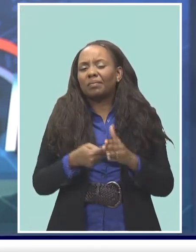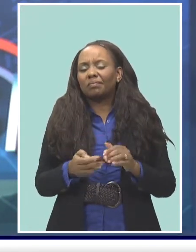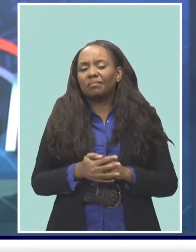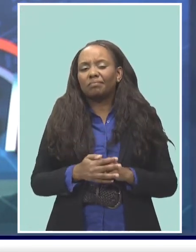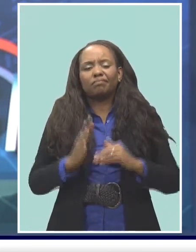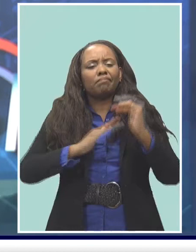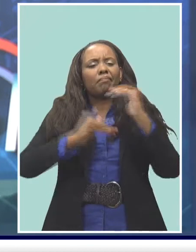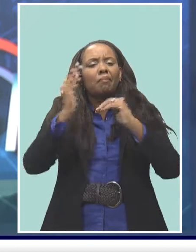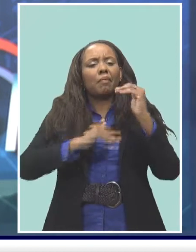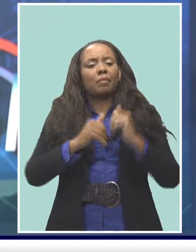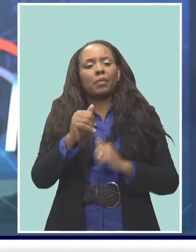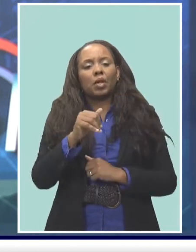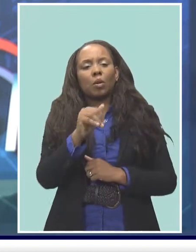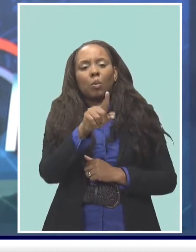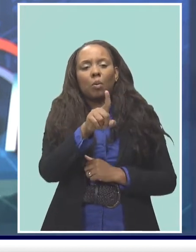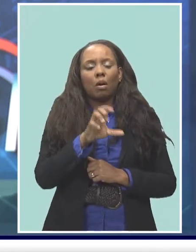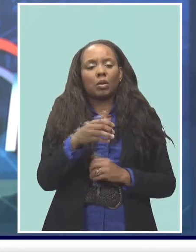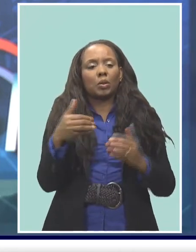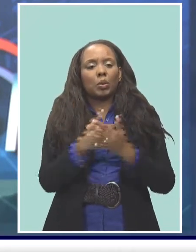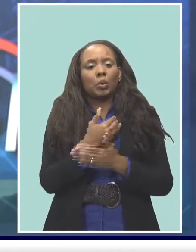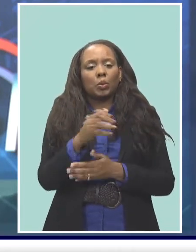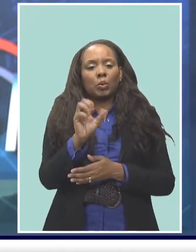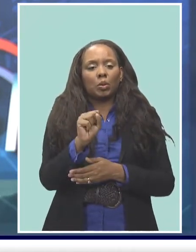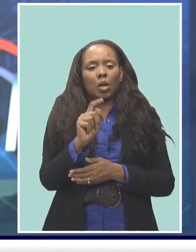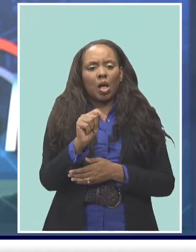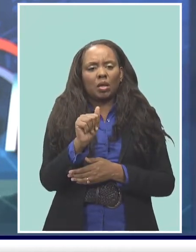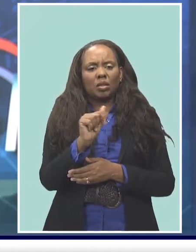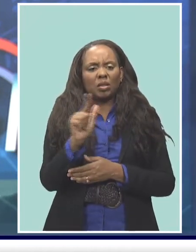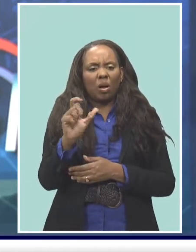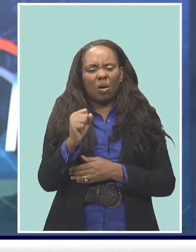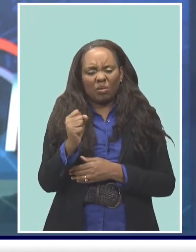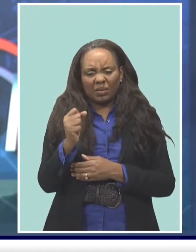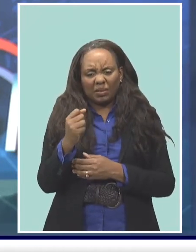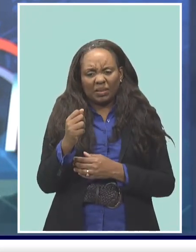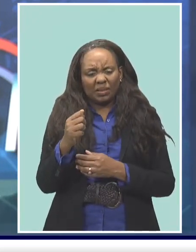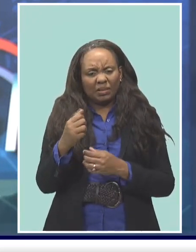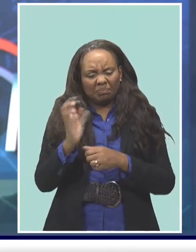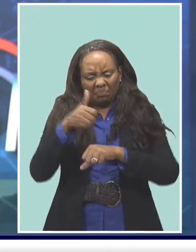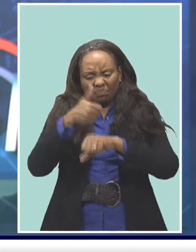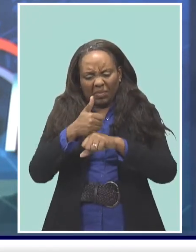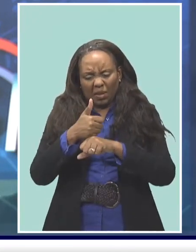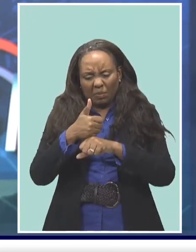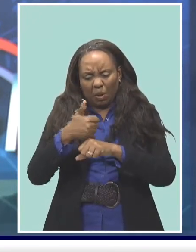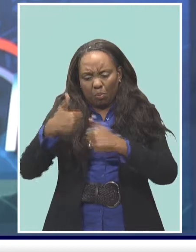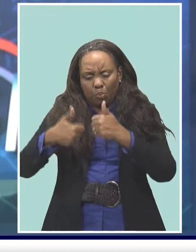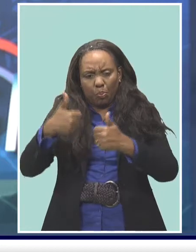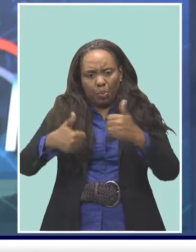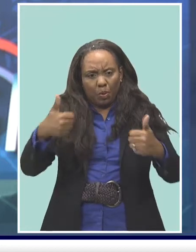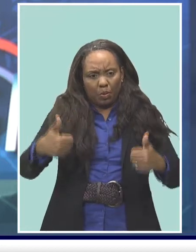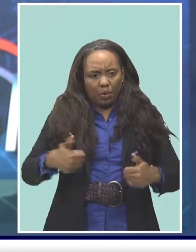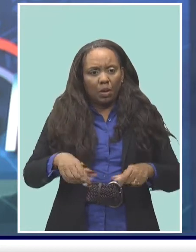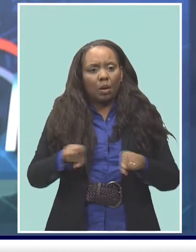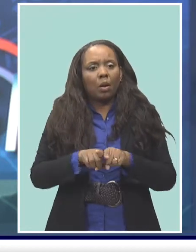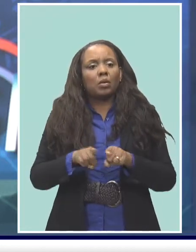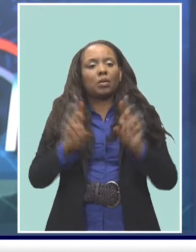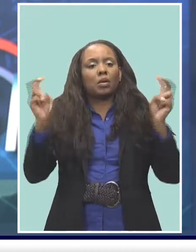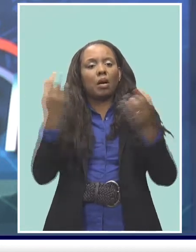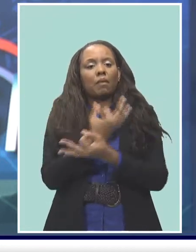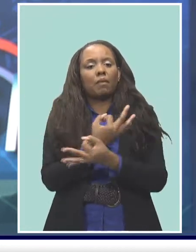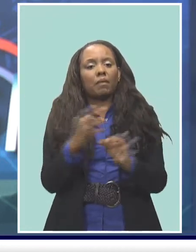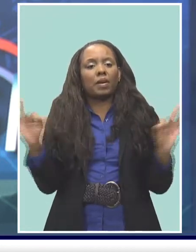new stalls for vendors of the Fairchild Street Market and the establishment of the Golden Square Freedom Park. According to Prime Minister Motley, the